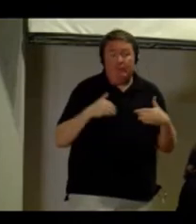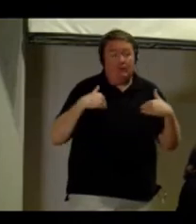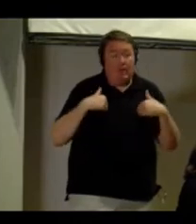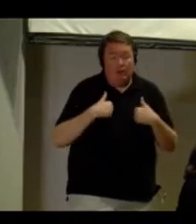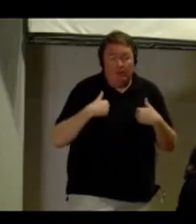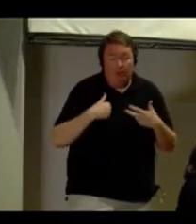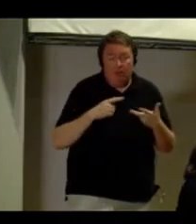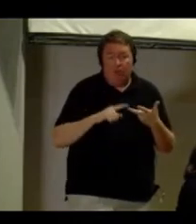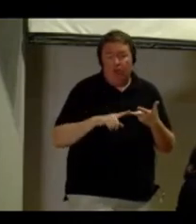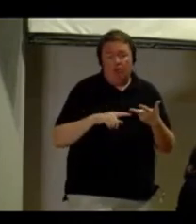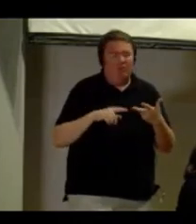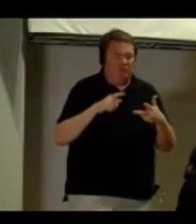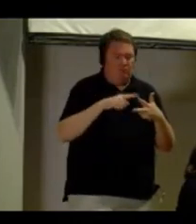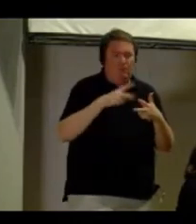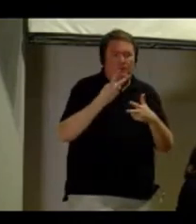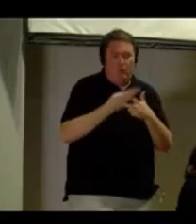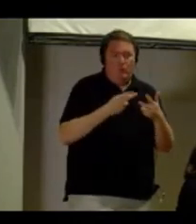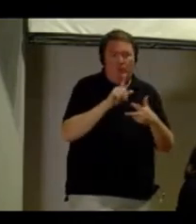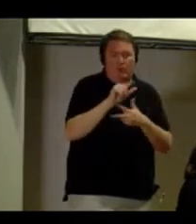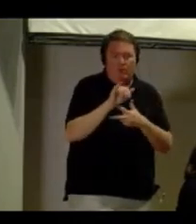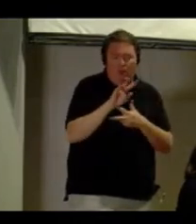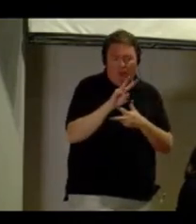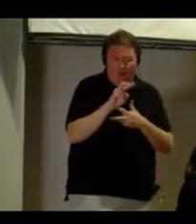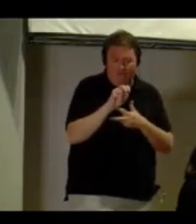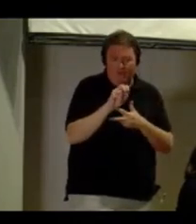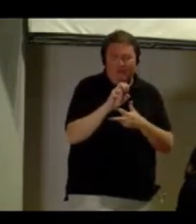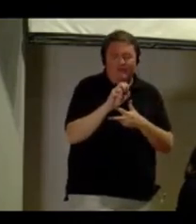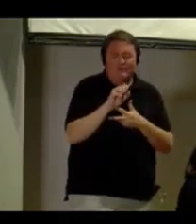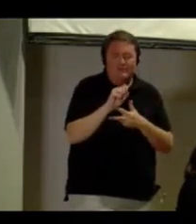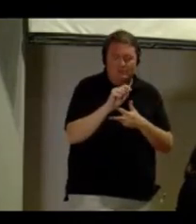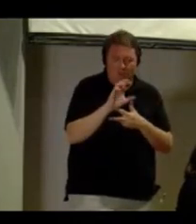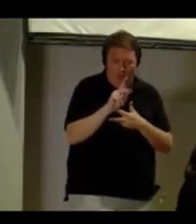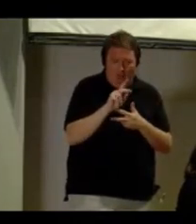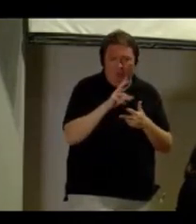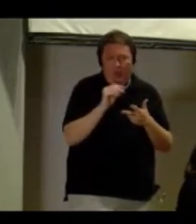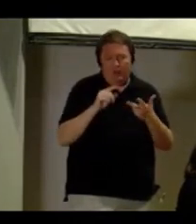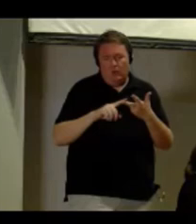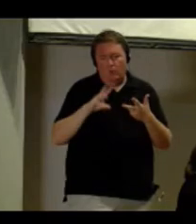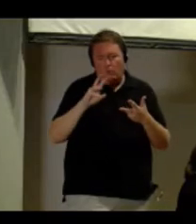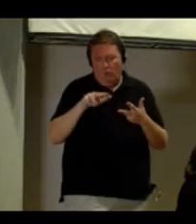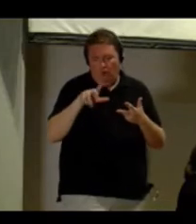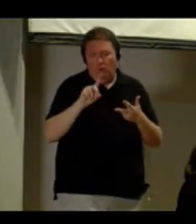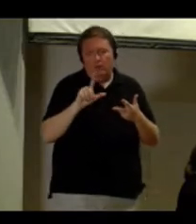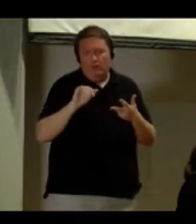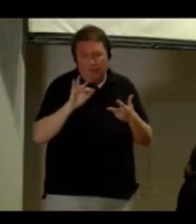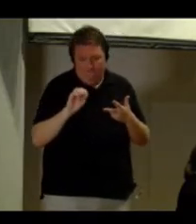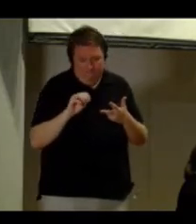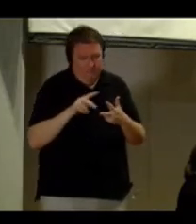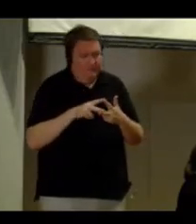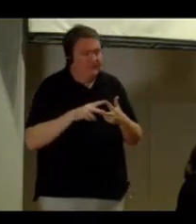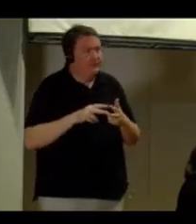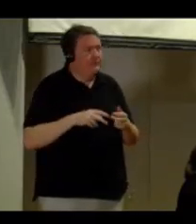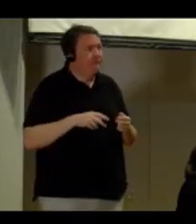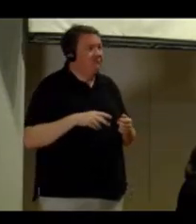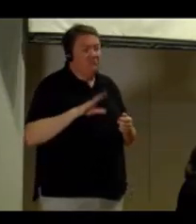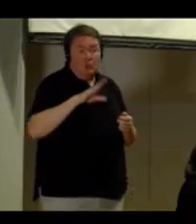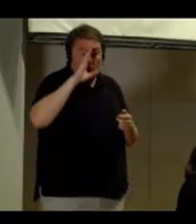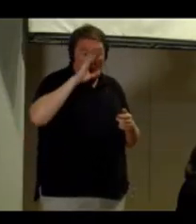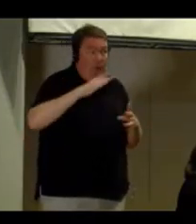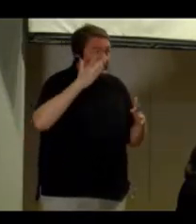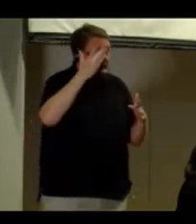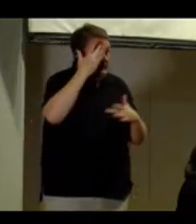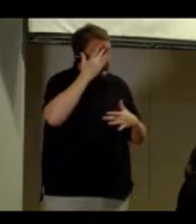and wildlife health. Everybody here, I'm sure, will be aware that, roughly speaking, the diseases that you